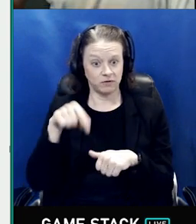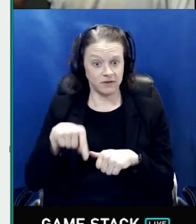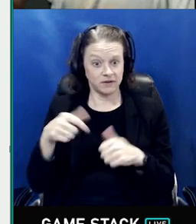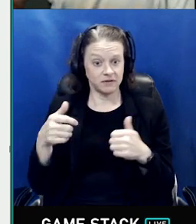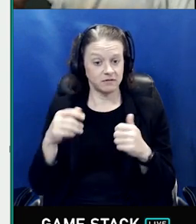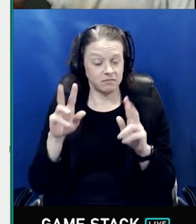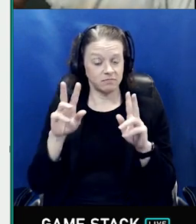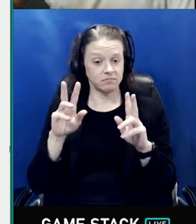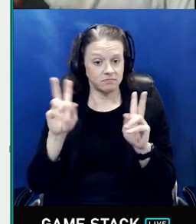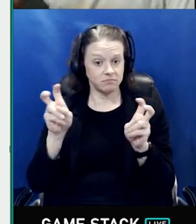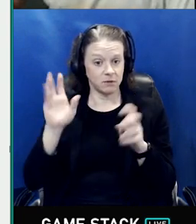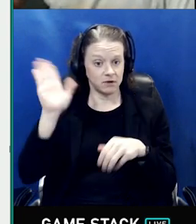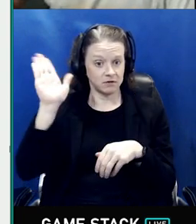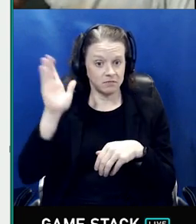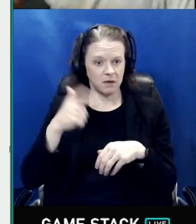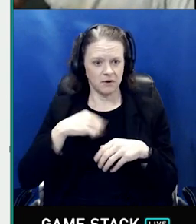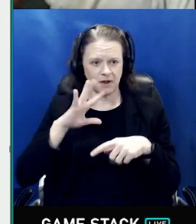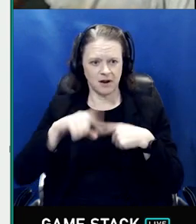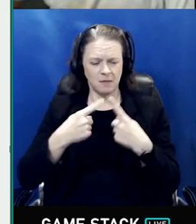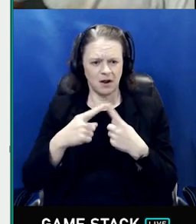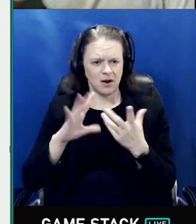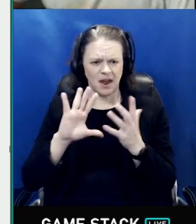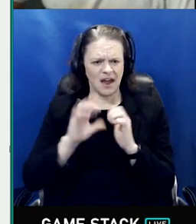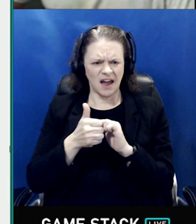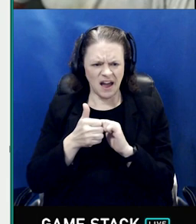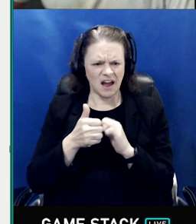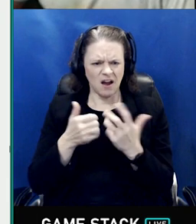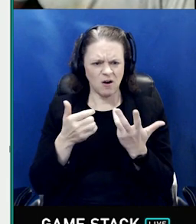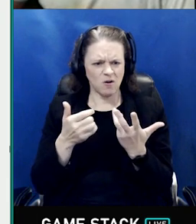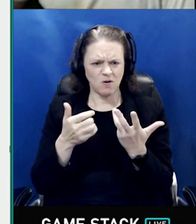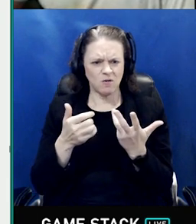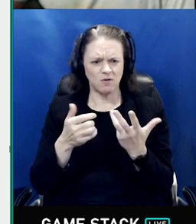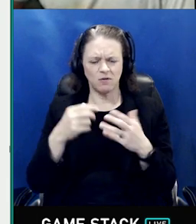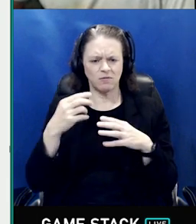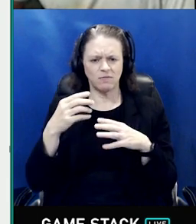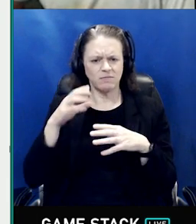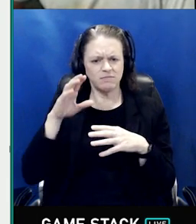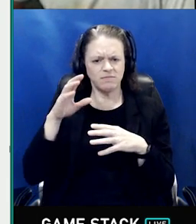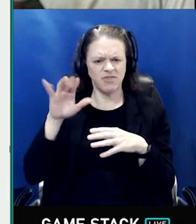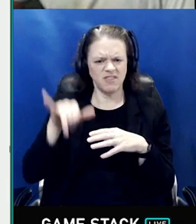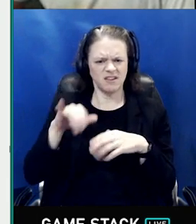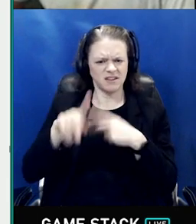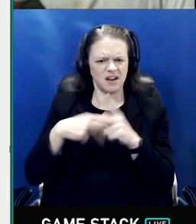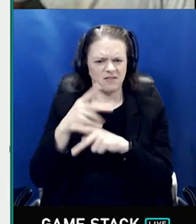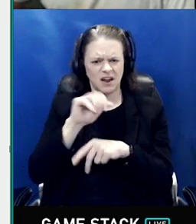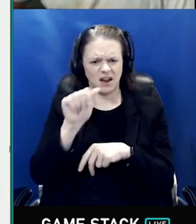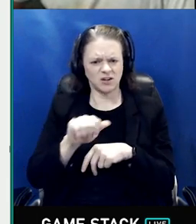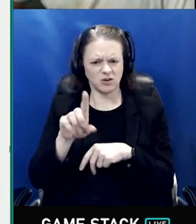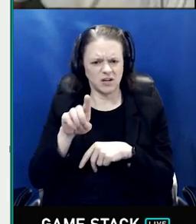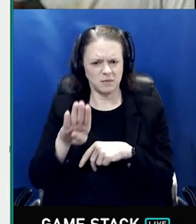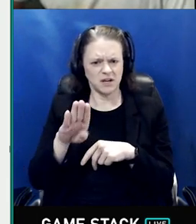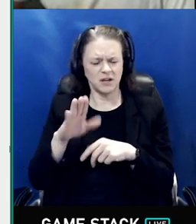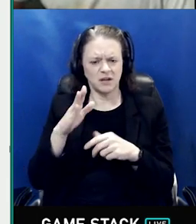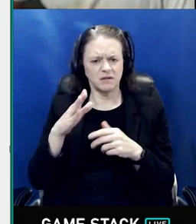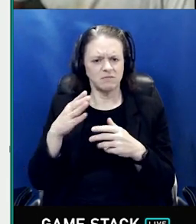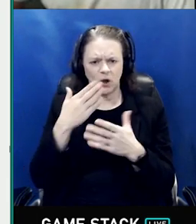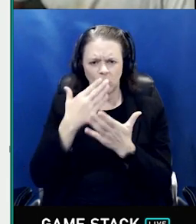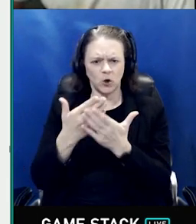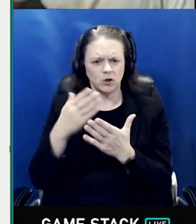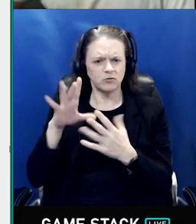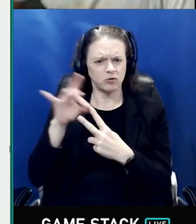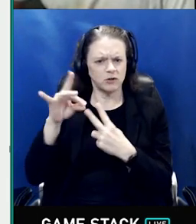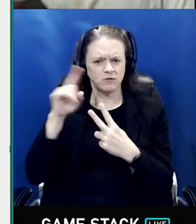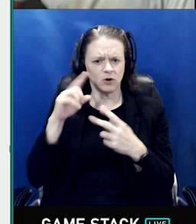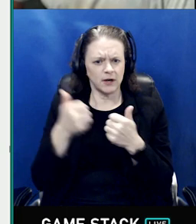characteristics for Cosmos DB make using a database like Cosmos a good choice for gaming. I'll also highlight a few customers that are using